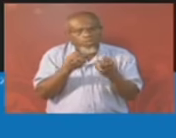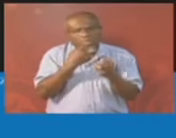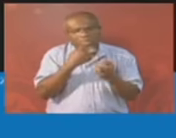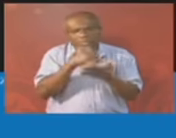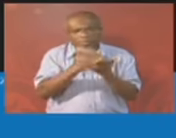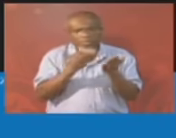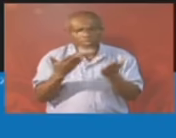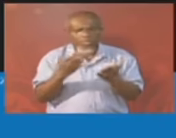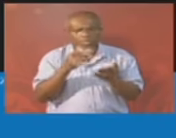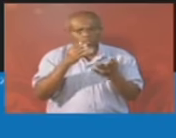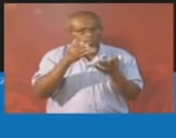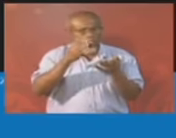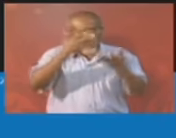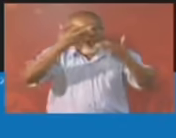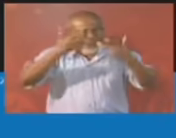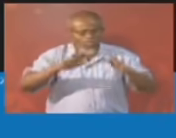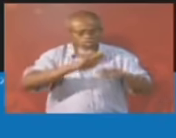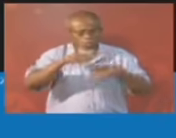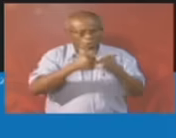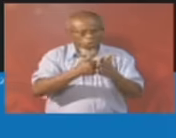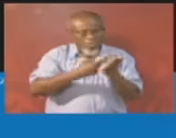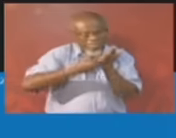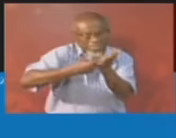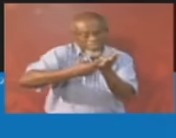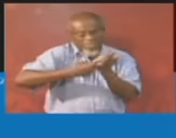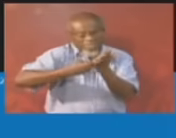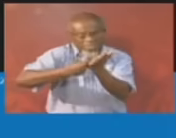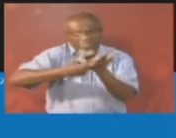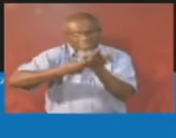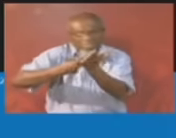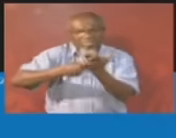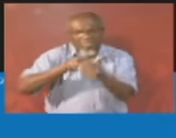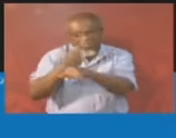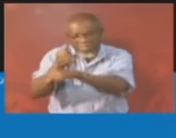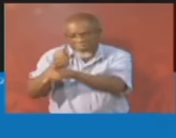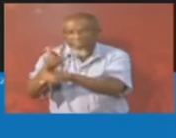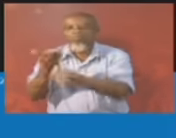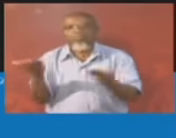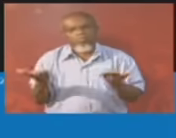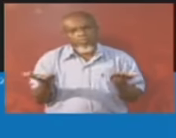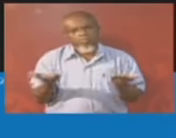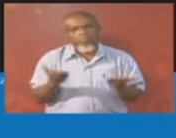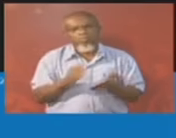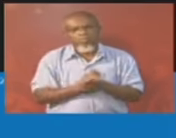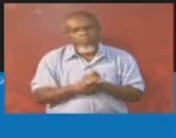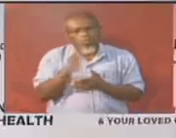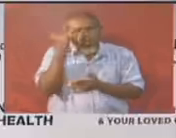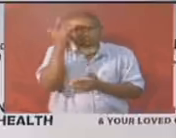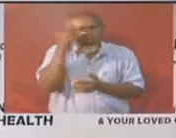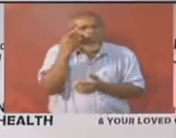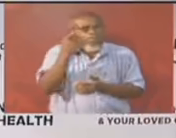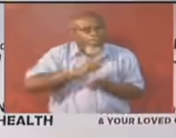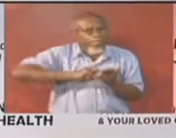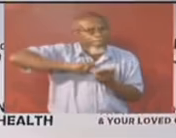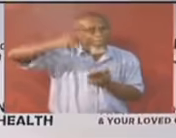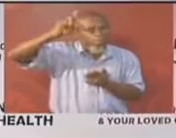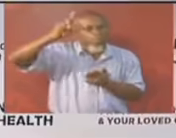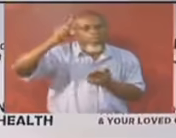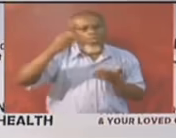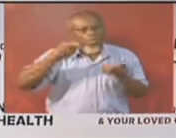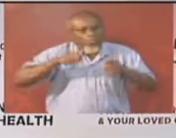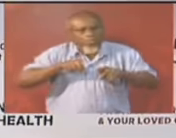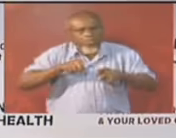when exactly do you think that this current surge would have started? What would have been the catalyst for this? Thank you very much.